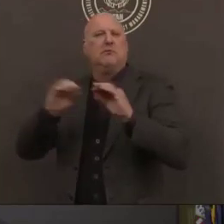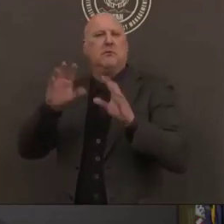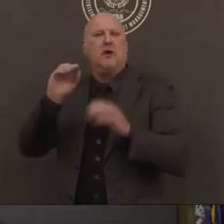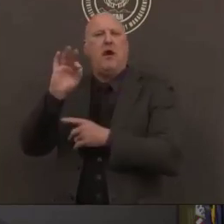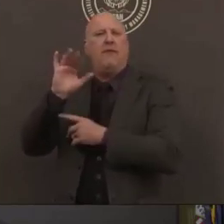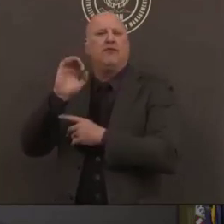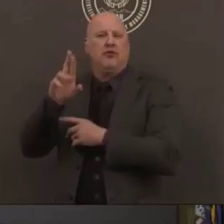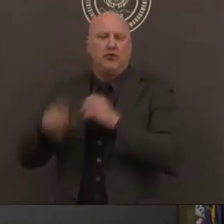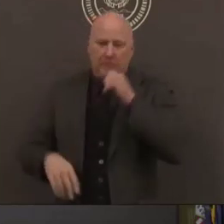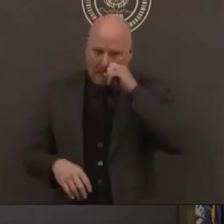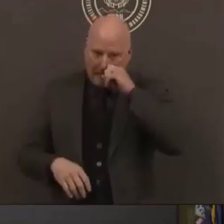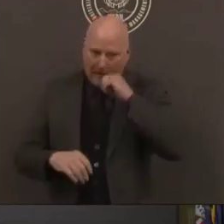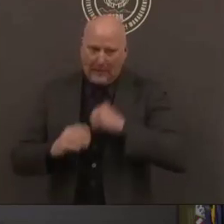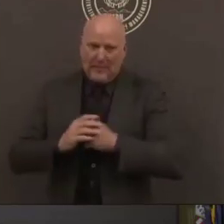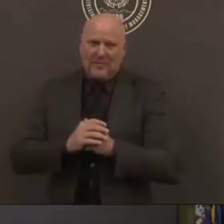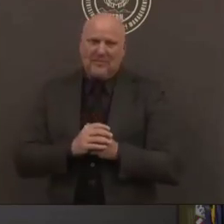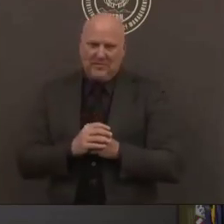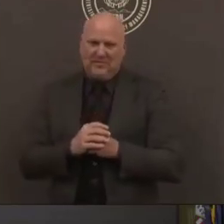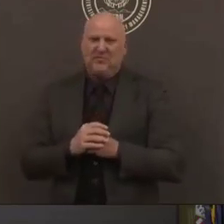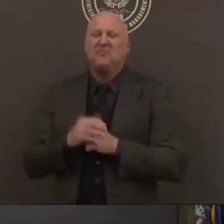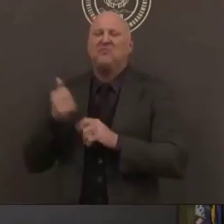Emergency Management. Dr. Dunn.